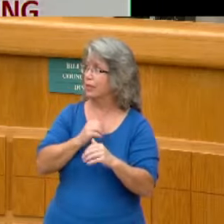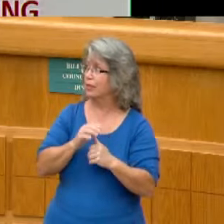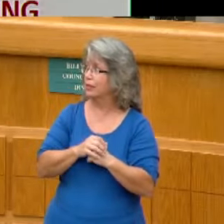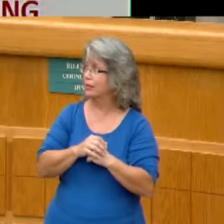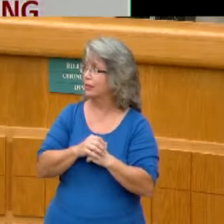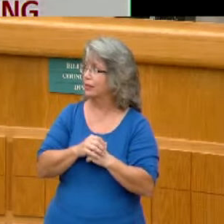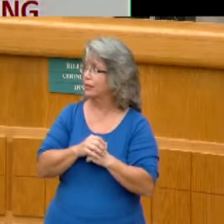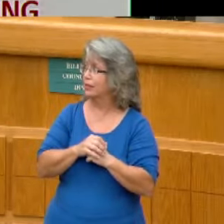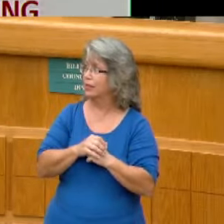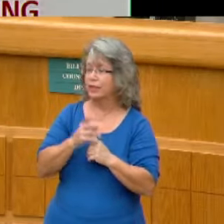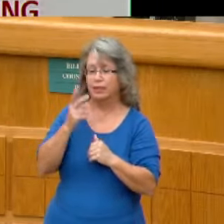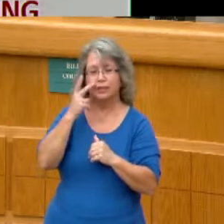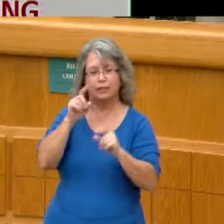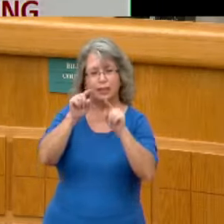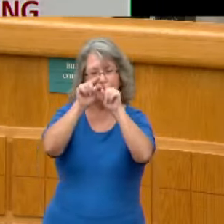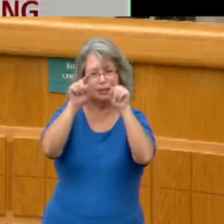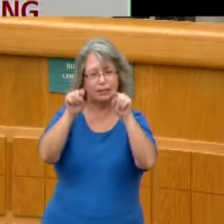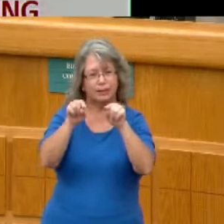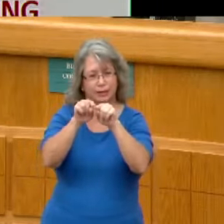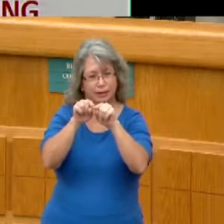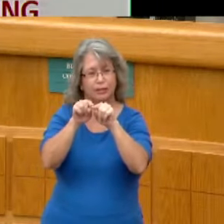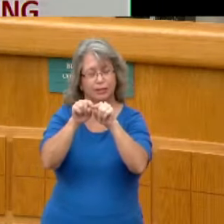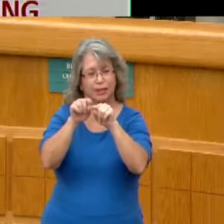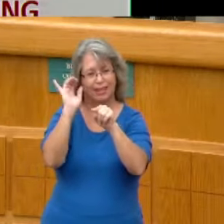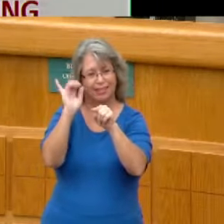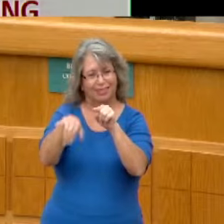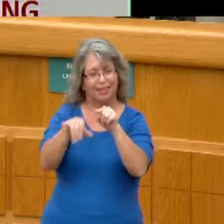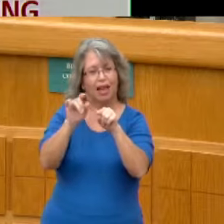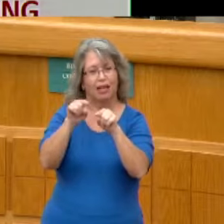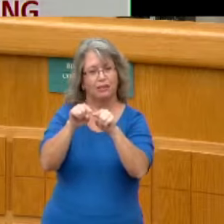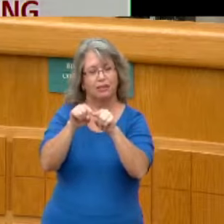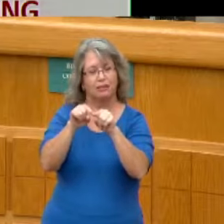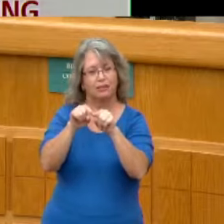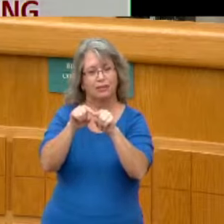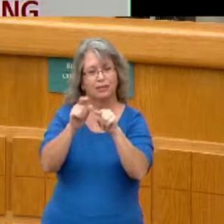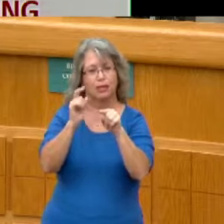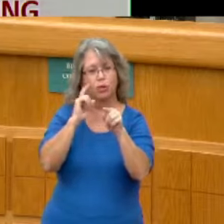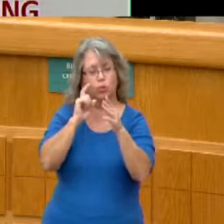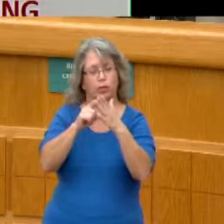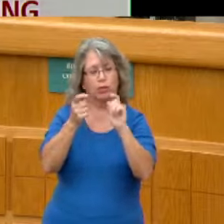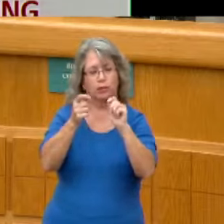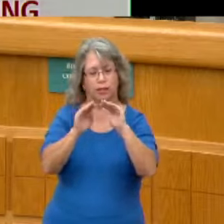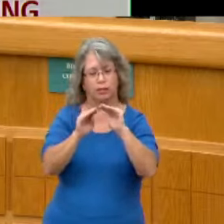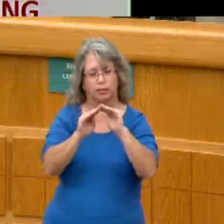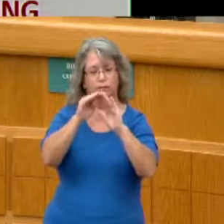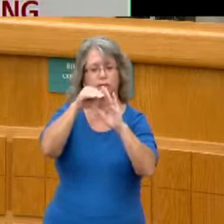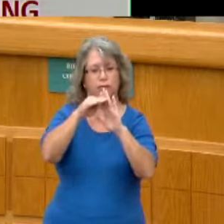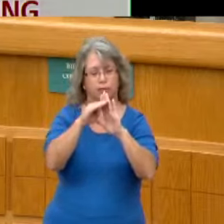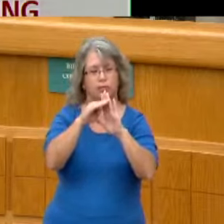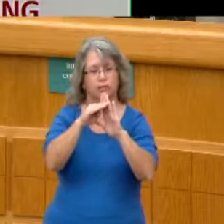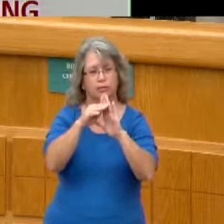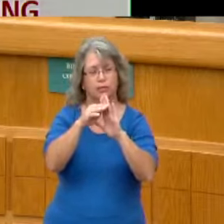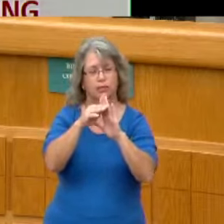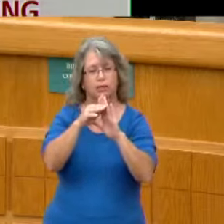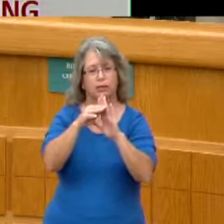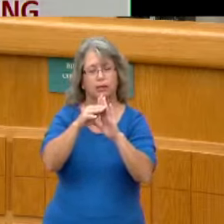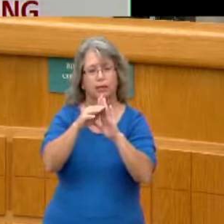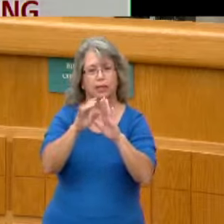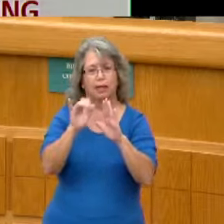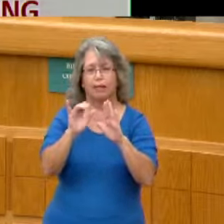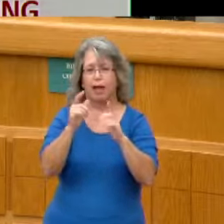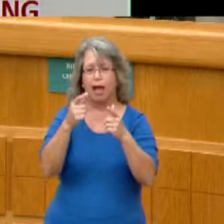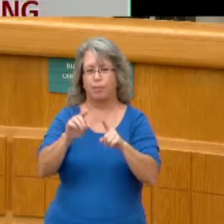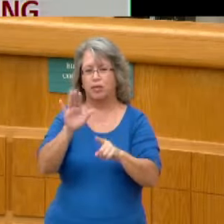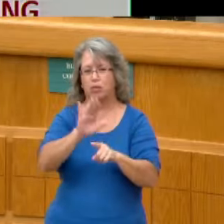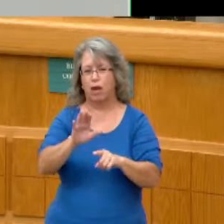Right there. Okay, so that's that little jump that we saw, and for what it's worth, it looks like that occurred somewhere around